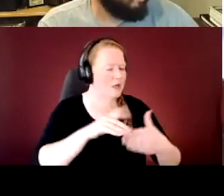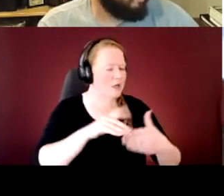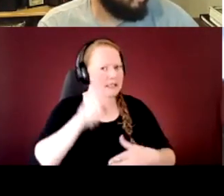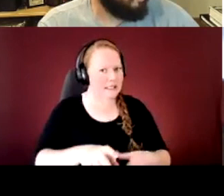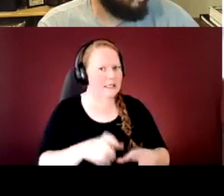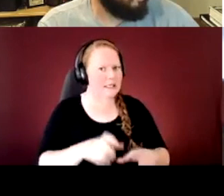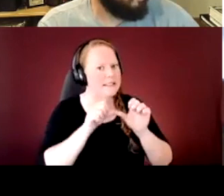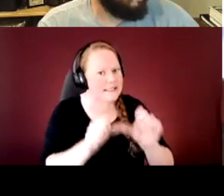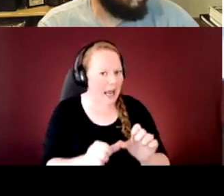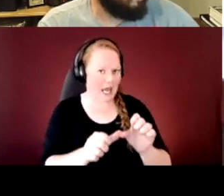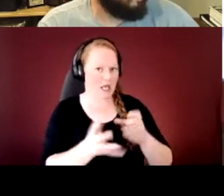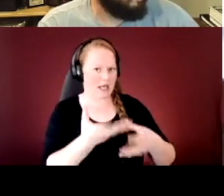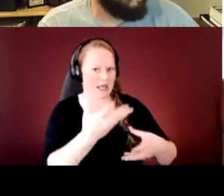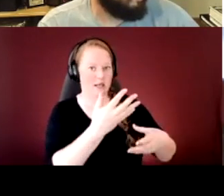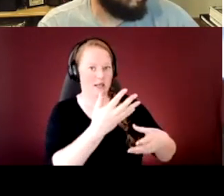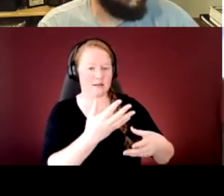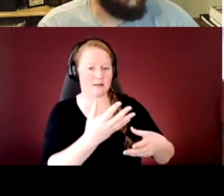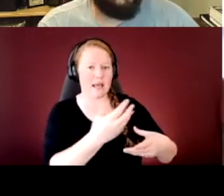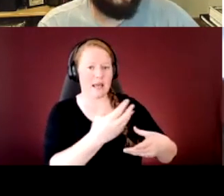that we get it across the finish line.